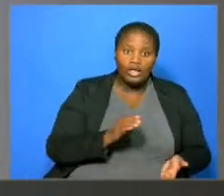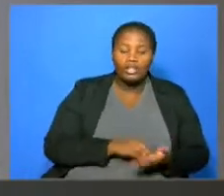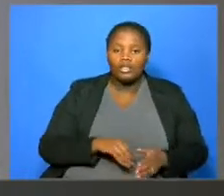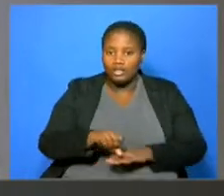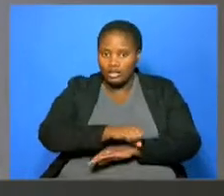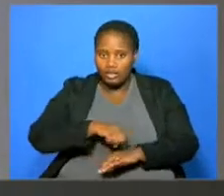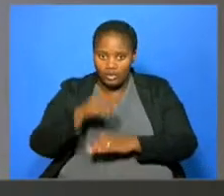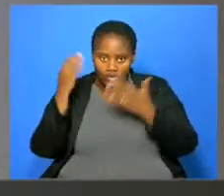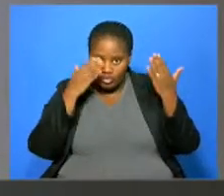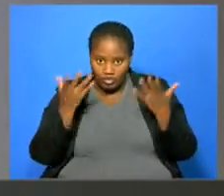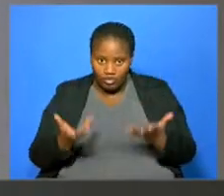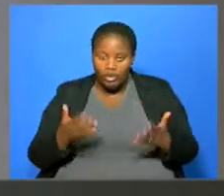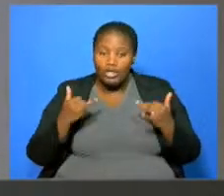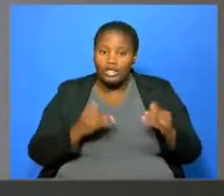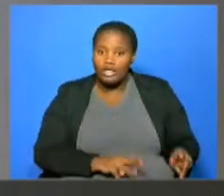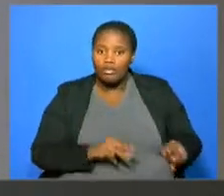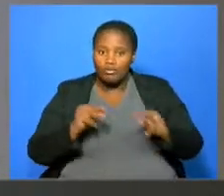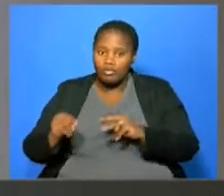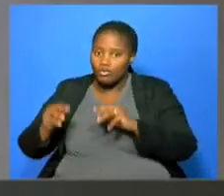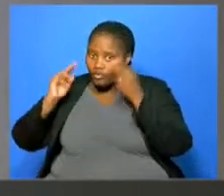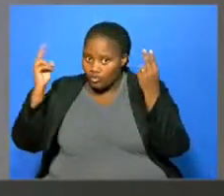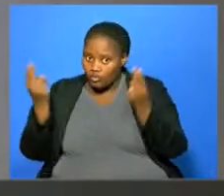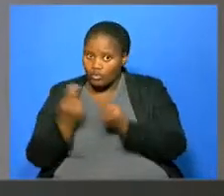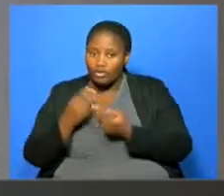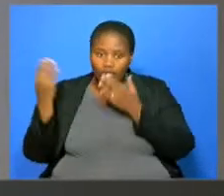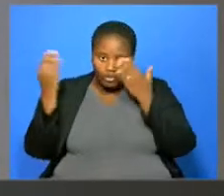and then we move to tertiary schools.